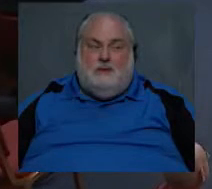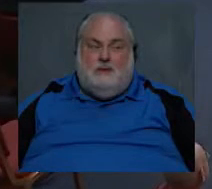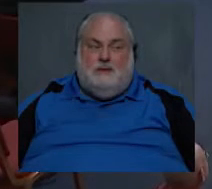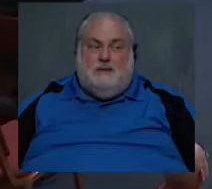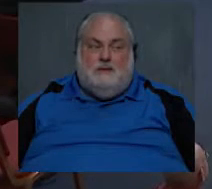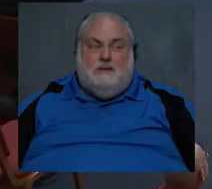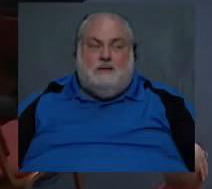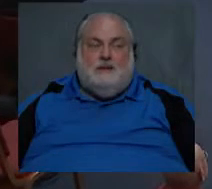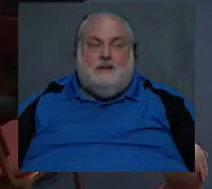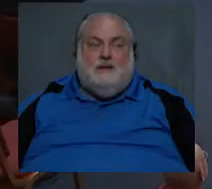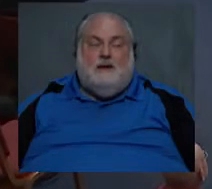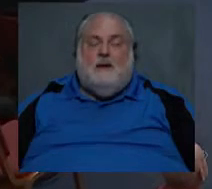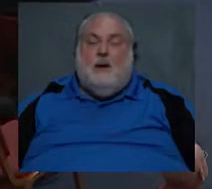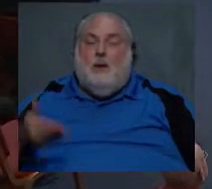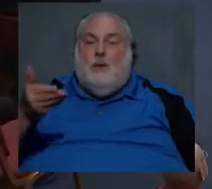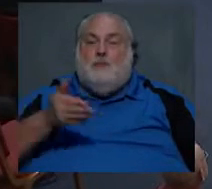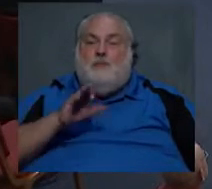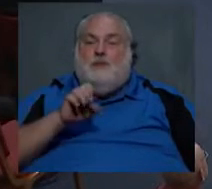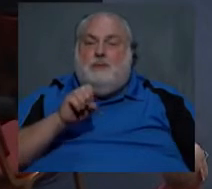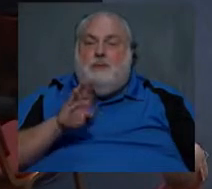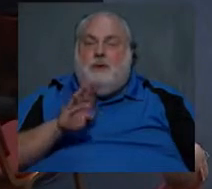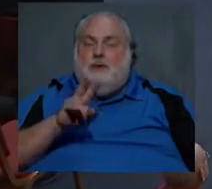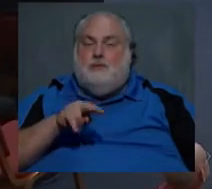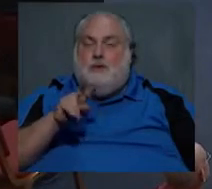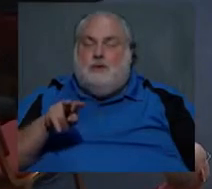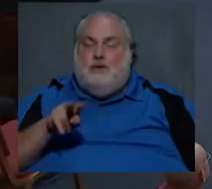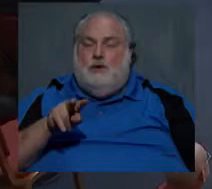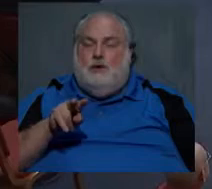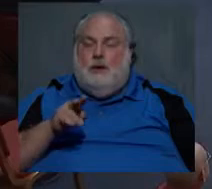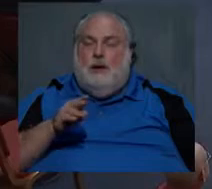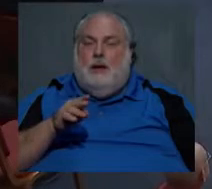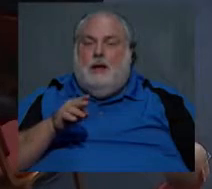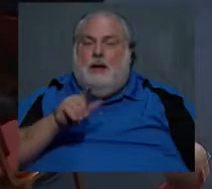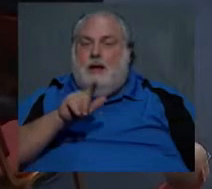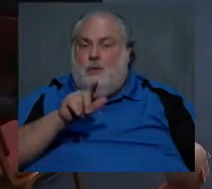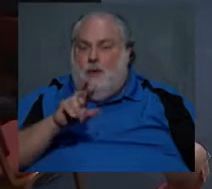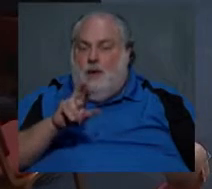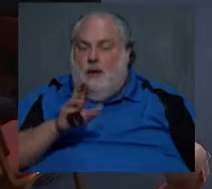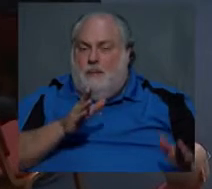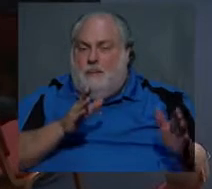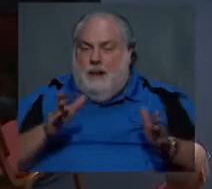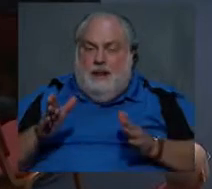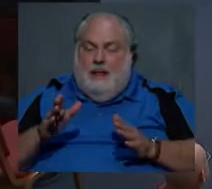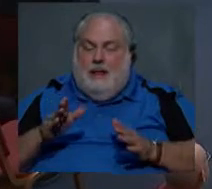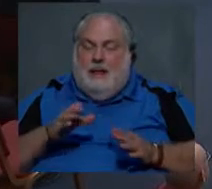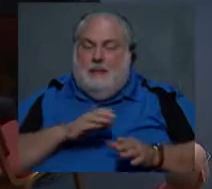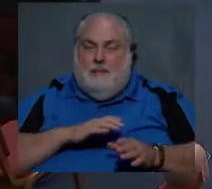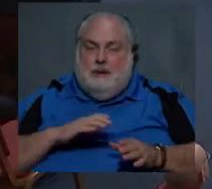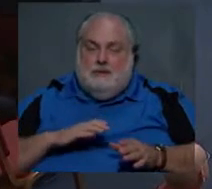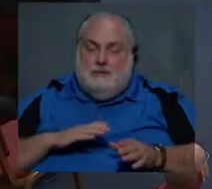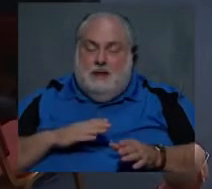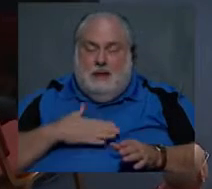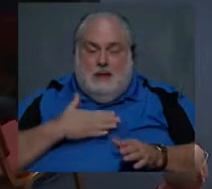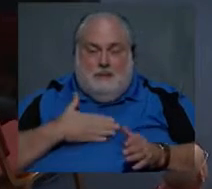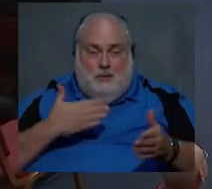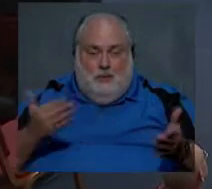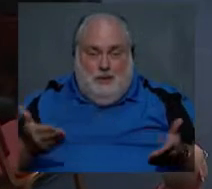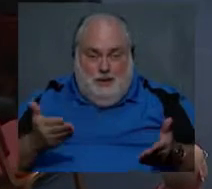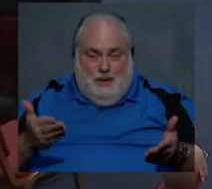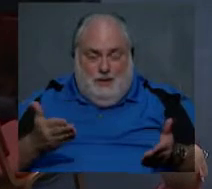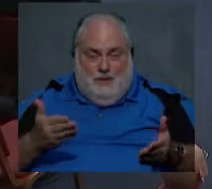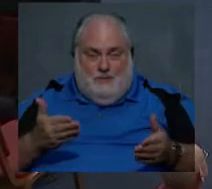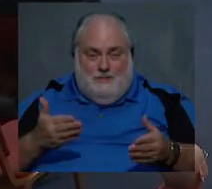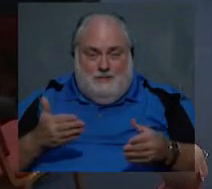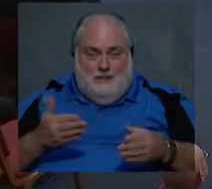Welcome to the February 22nd meeting of the Little Rock Planning Commission. Welcome you all here. Glad you're in the dry. I